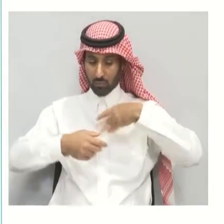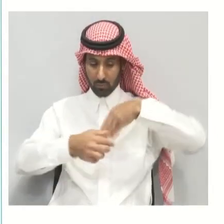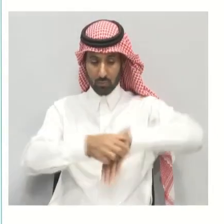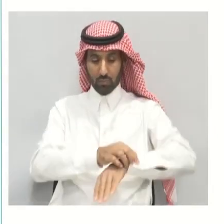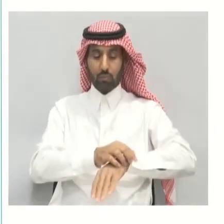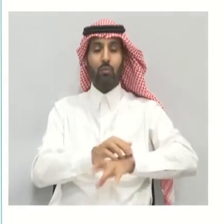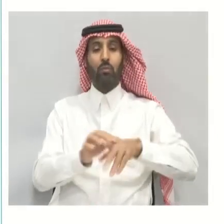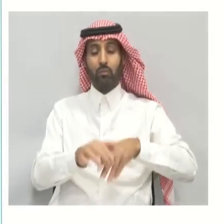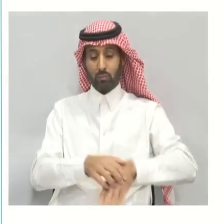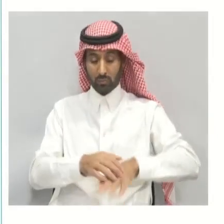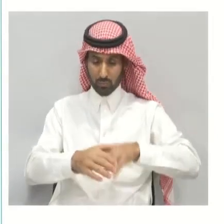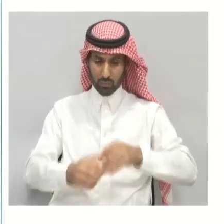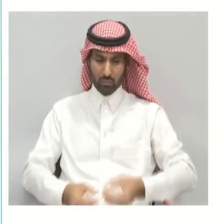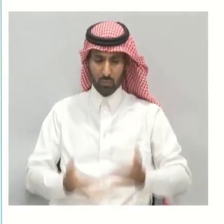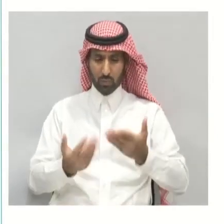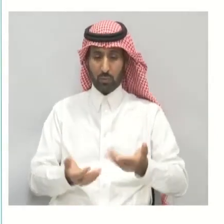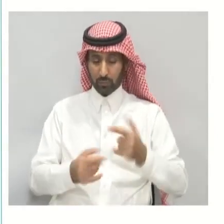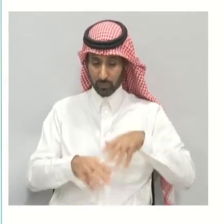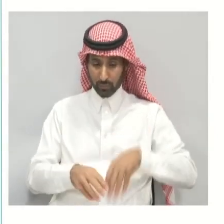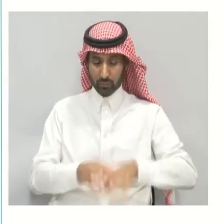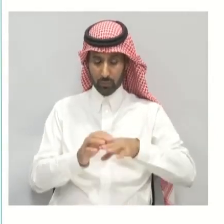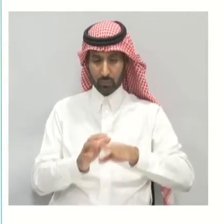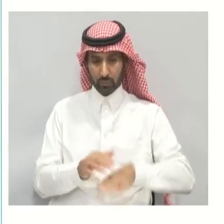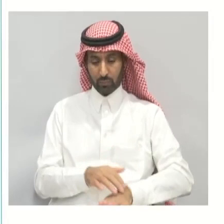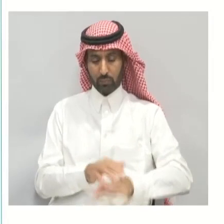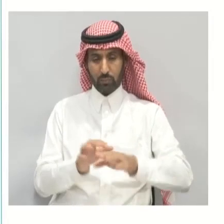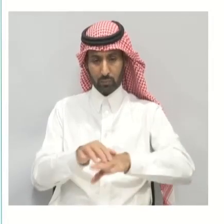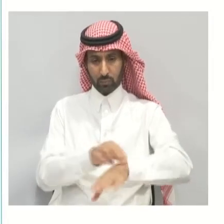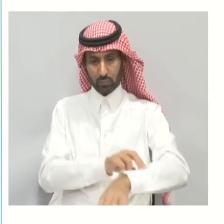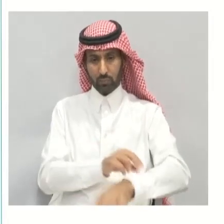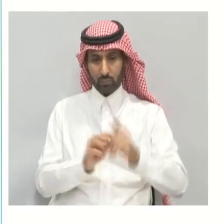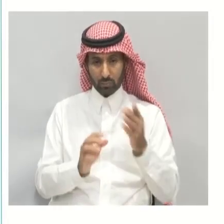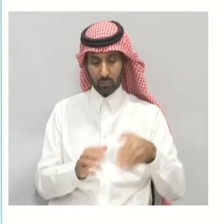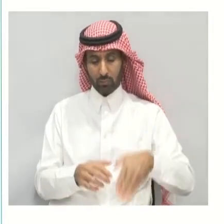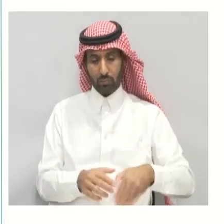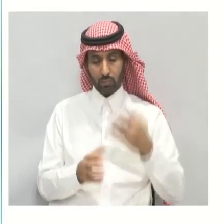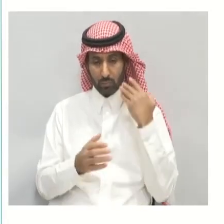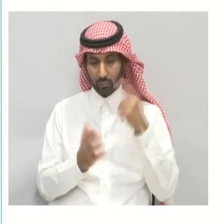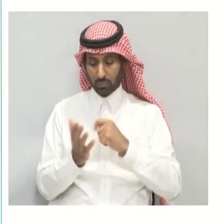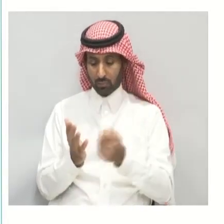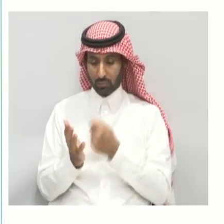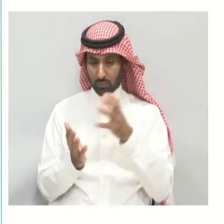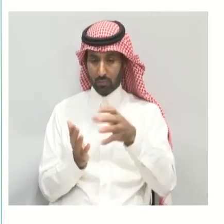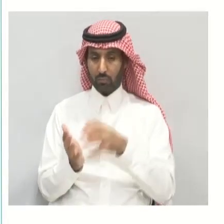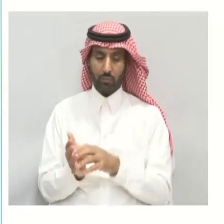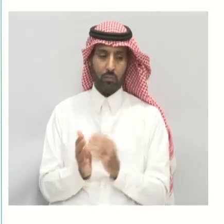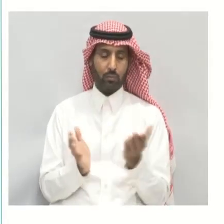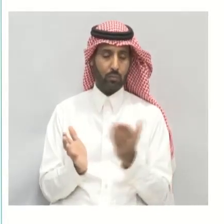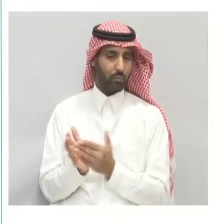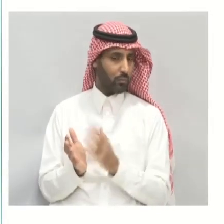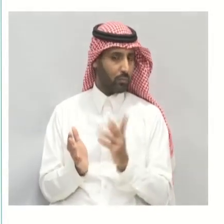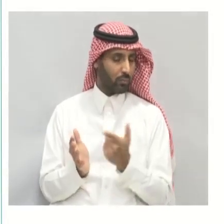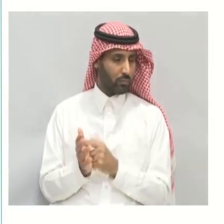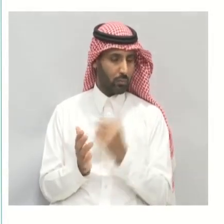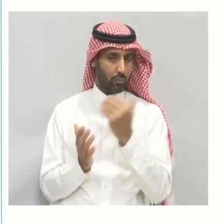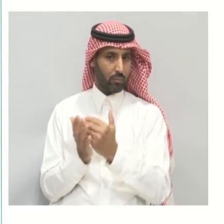or waterproof shoes. So now we'll go back to the question and write down the answer, which is